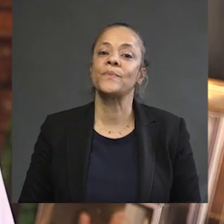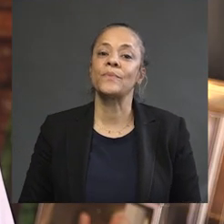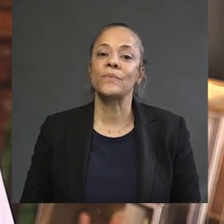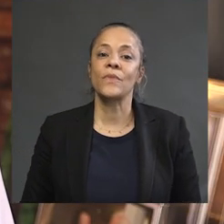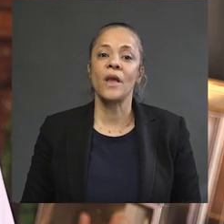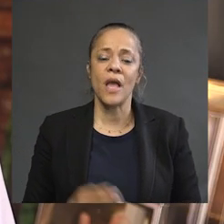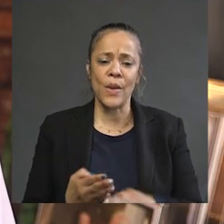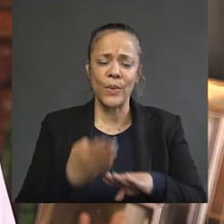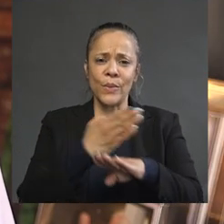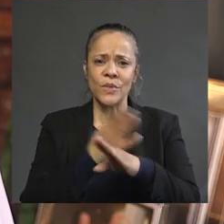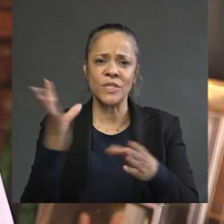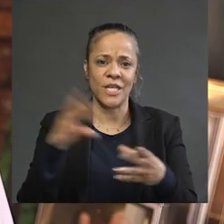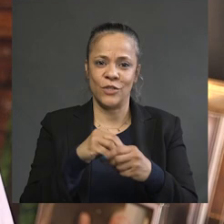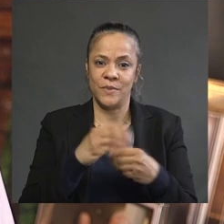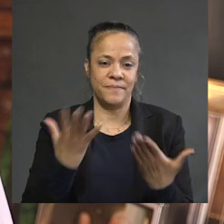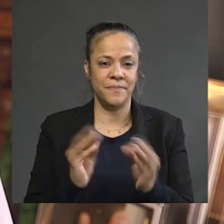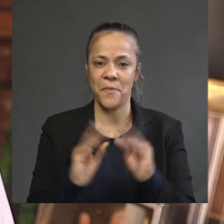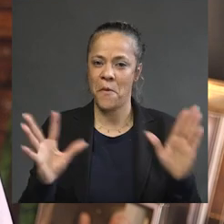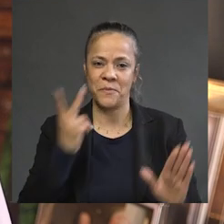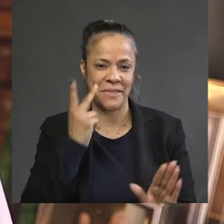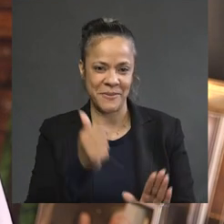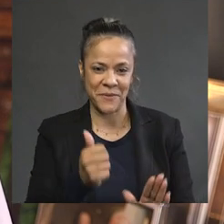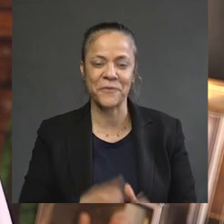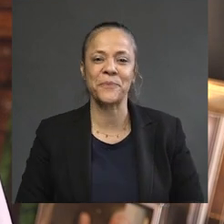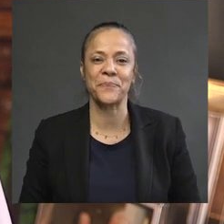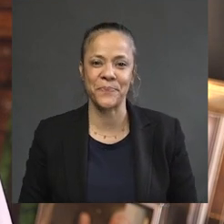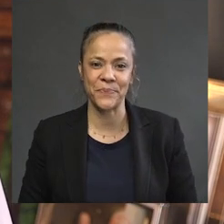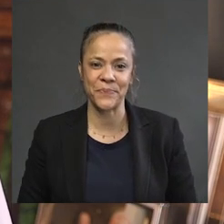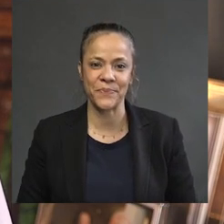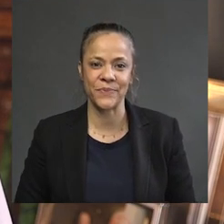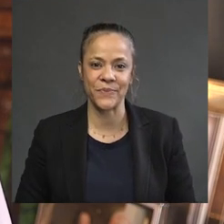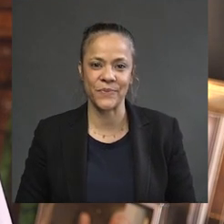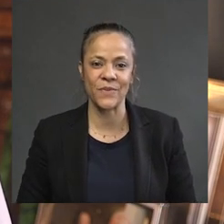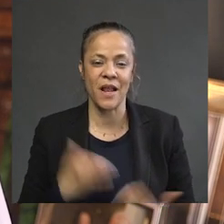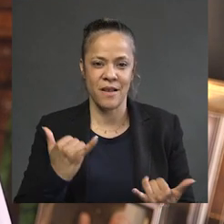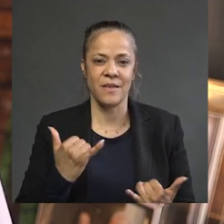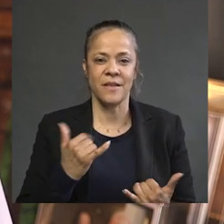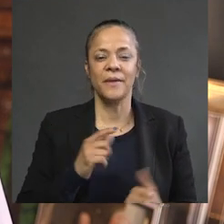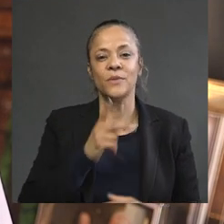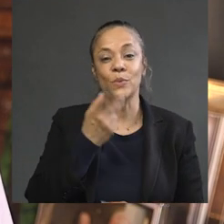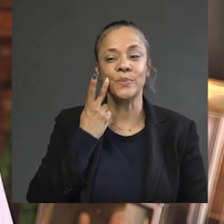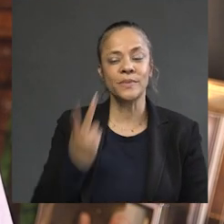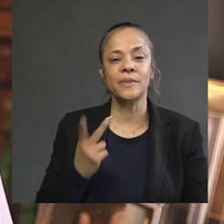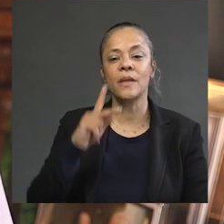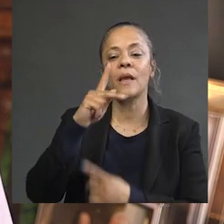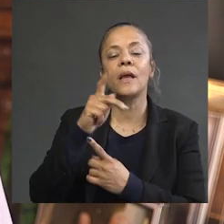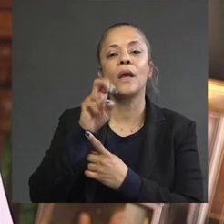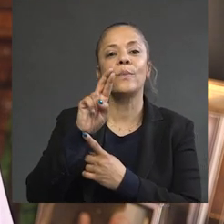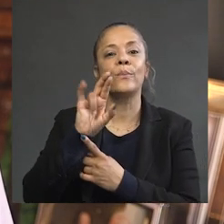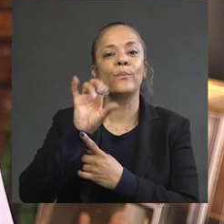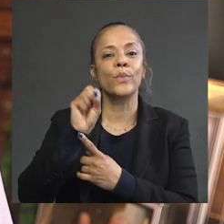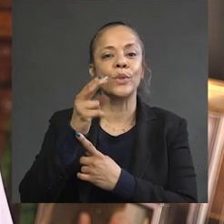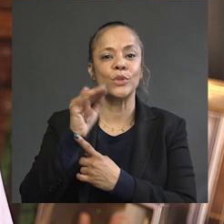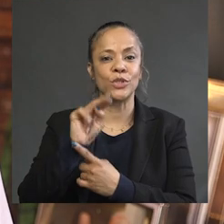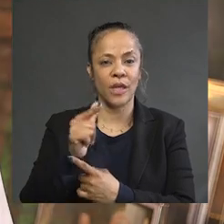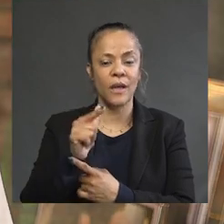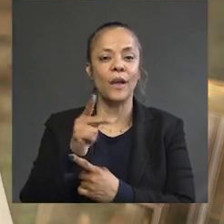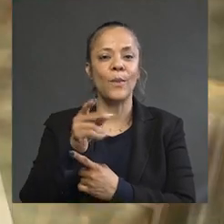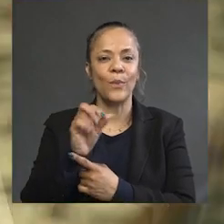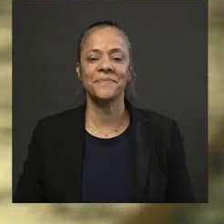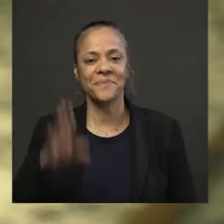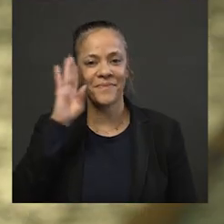for itself. Let's head over to Pershing Field Pool, where the retractable roof is operational and already enticing more residents to dive